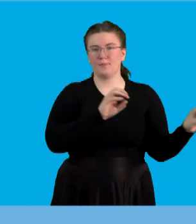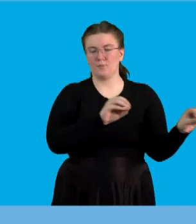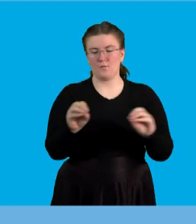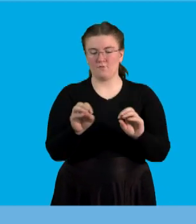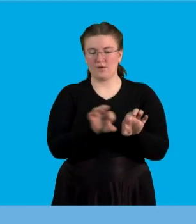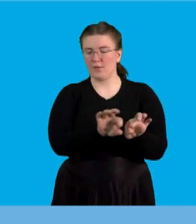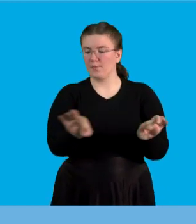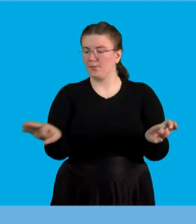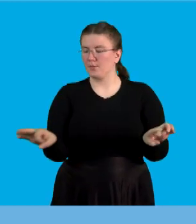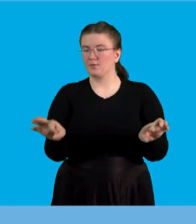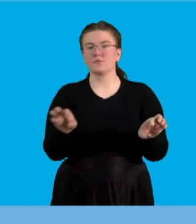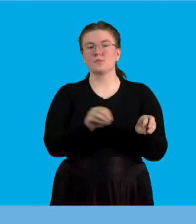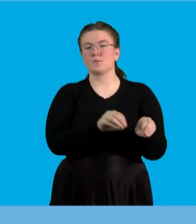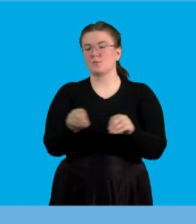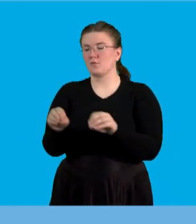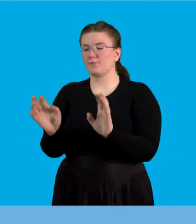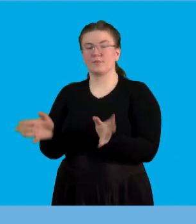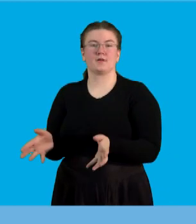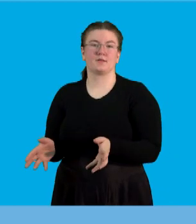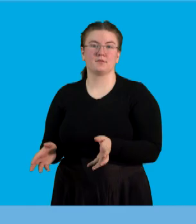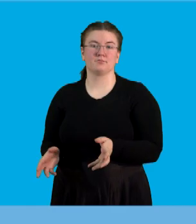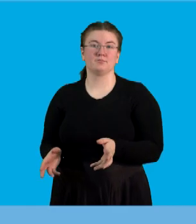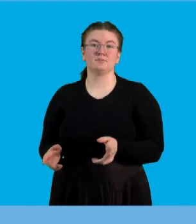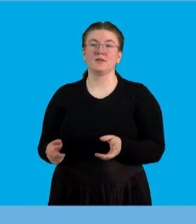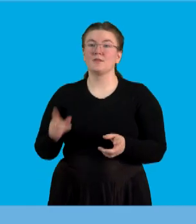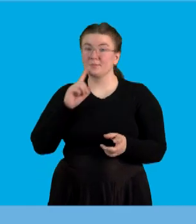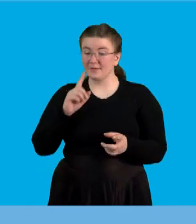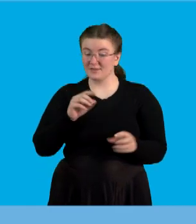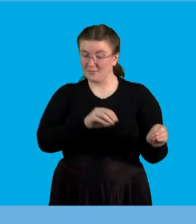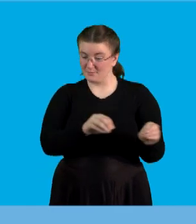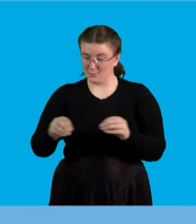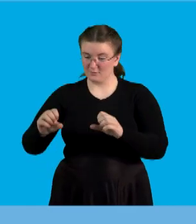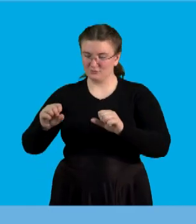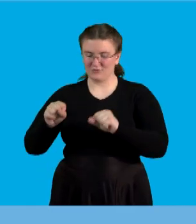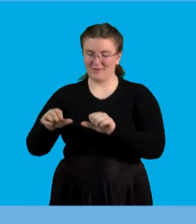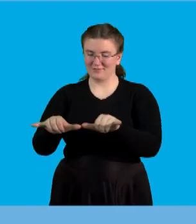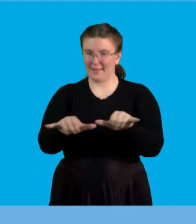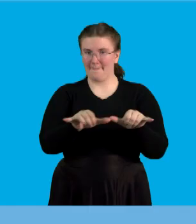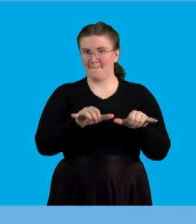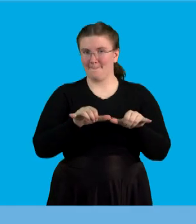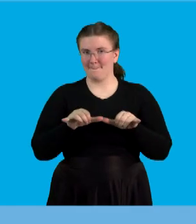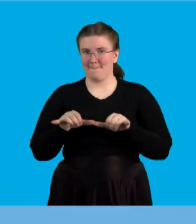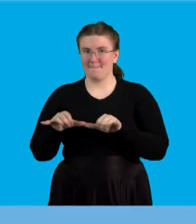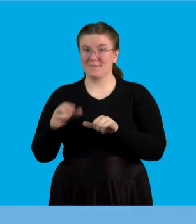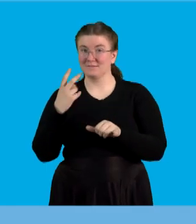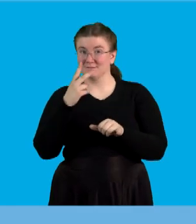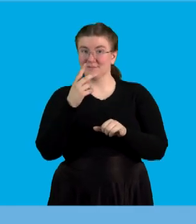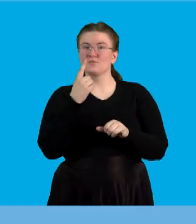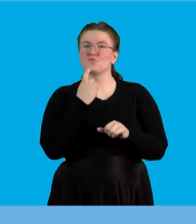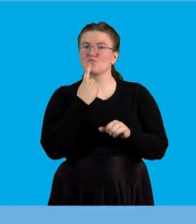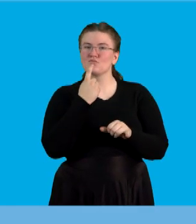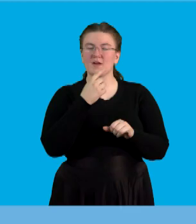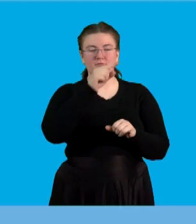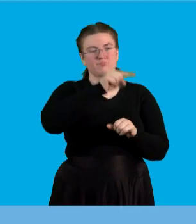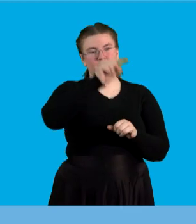the current. The current strength is the same everywhere in that pathway. So as we have our red dot